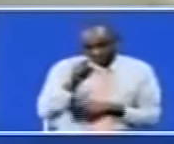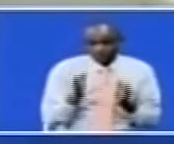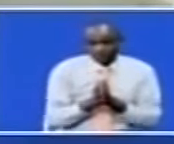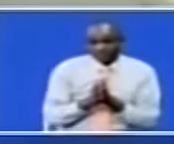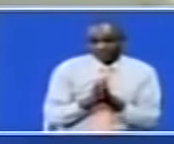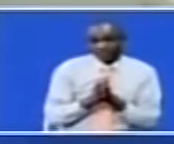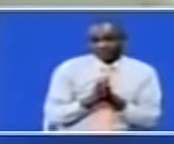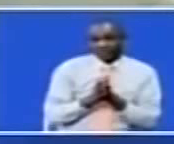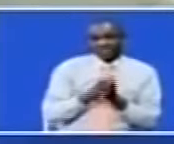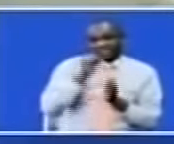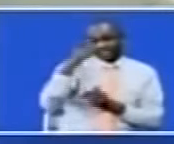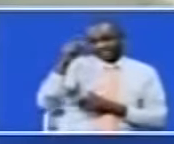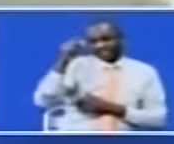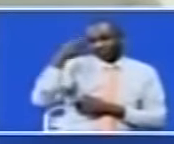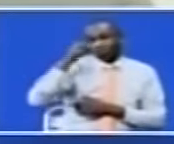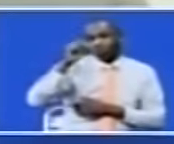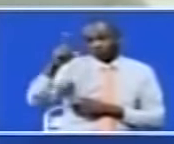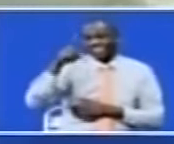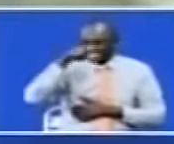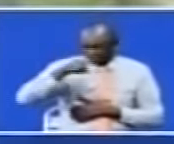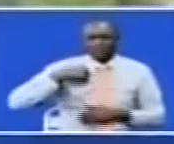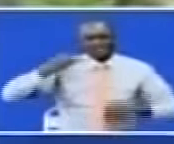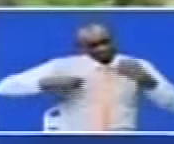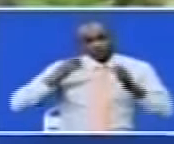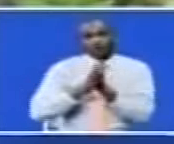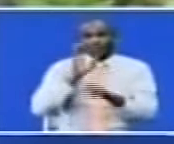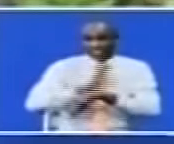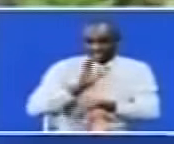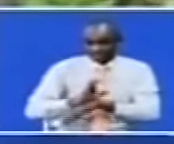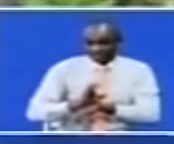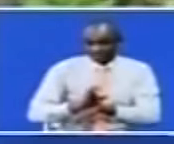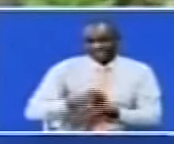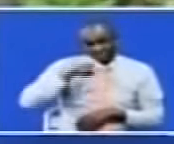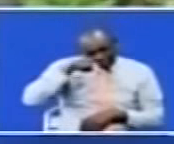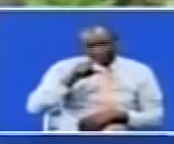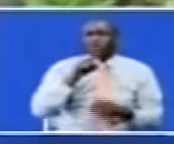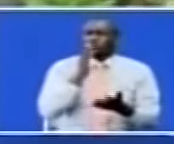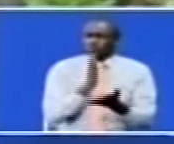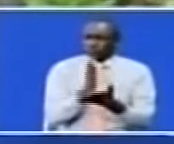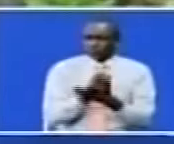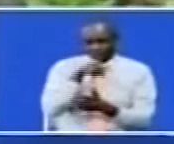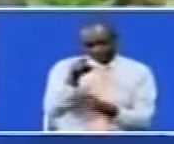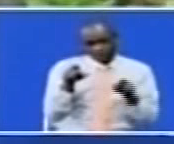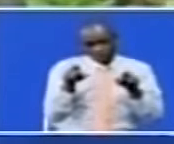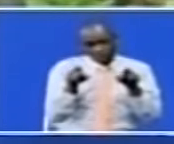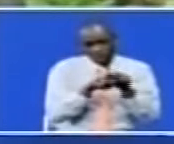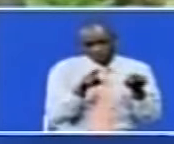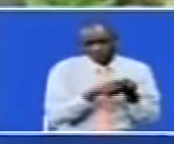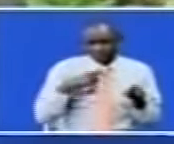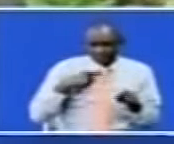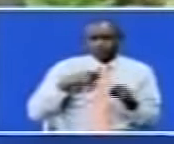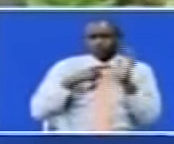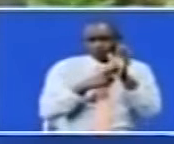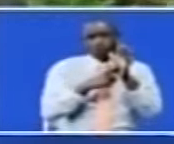due for sainthood. And that will be the joy of the church. Very important to everybody, and especially also lifting the